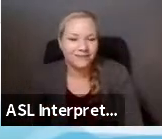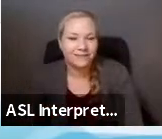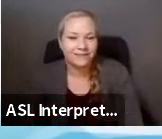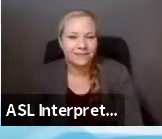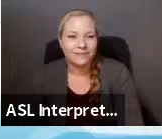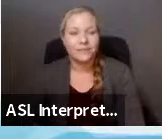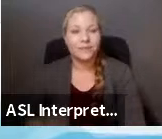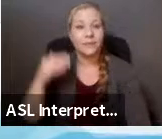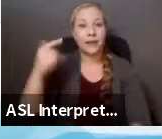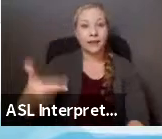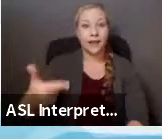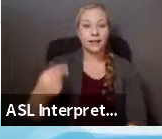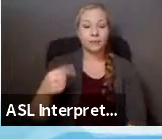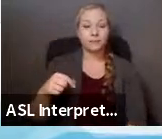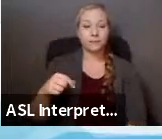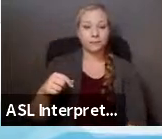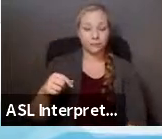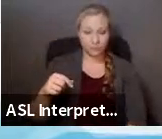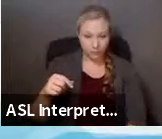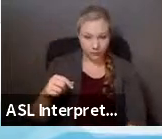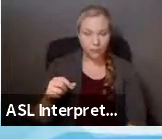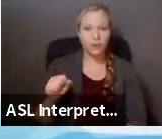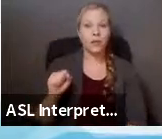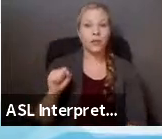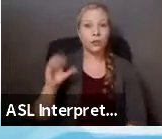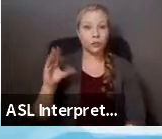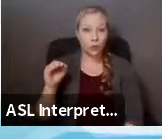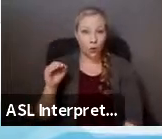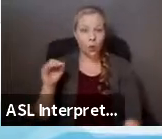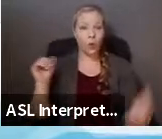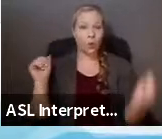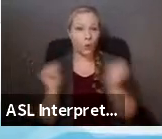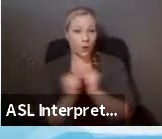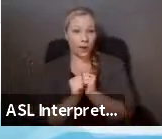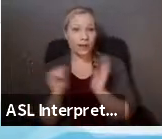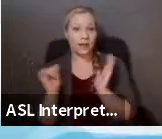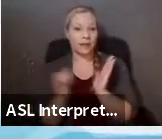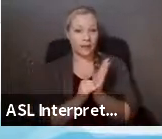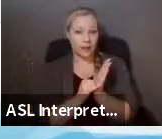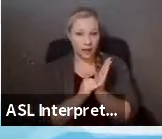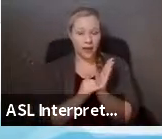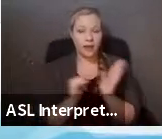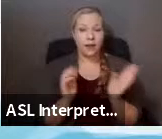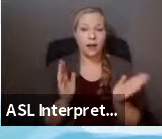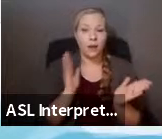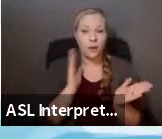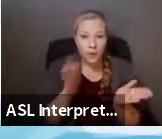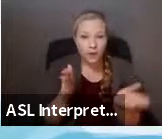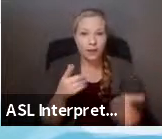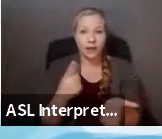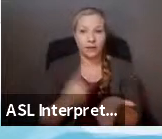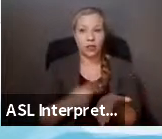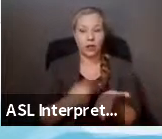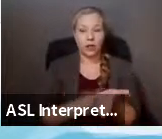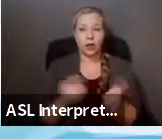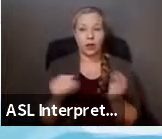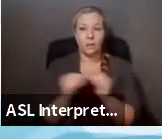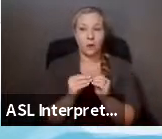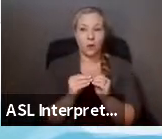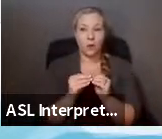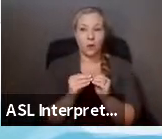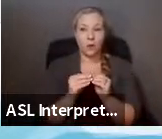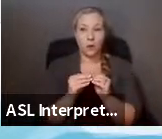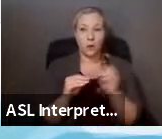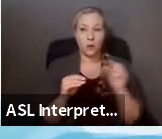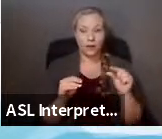And so with that, we're going to talk a little bit more. At the last meeting,